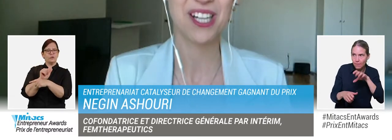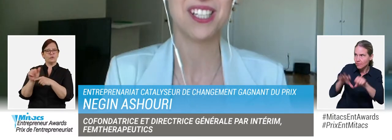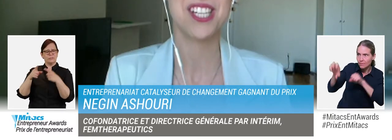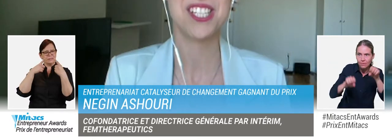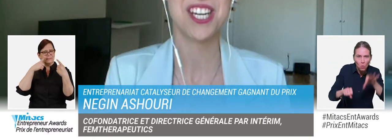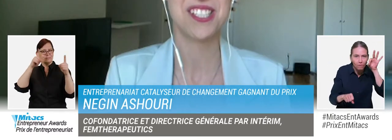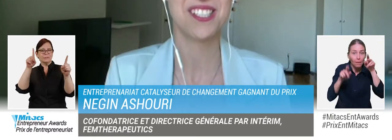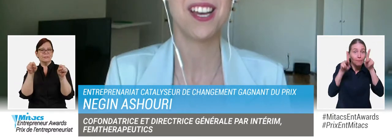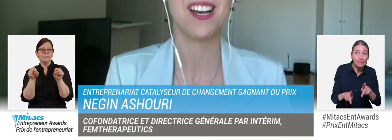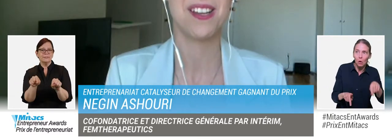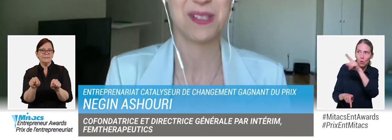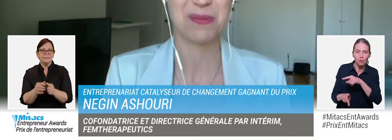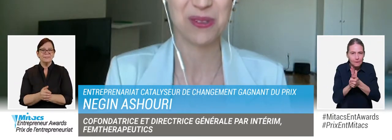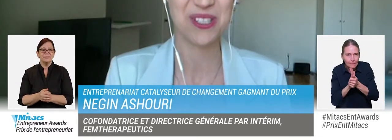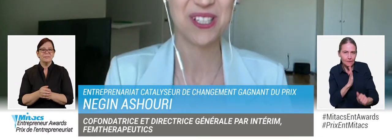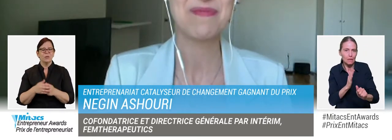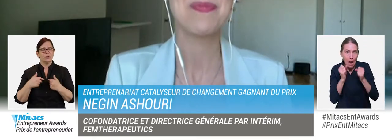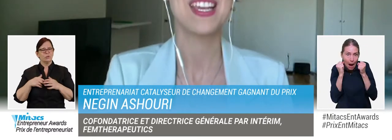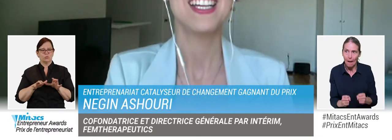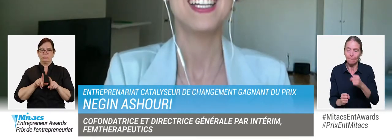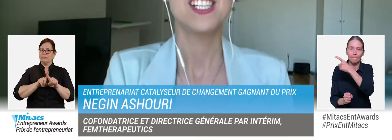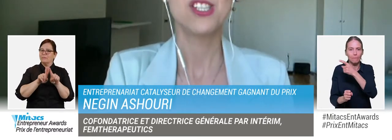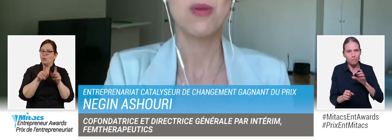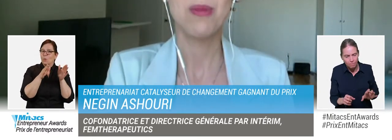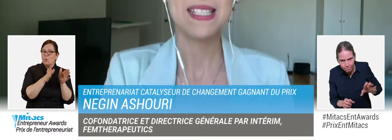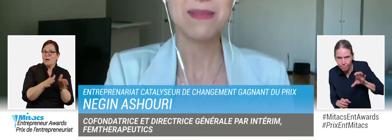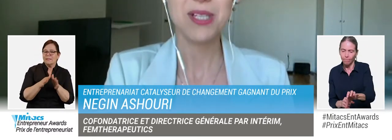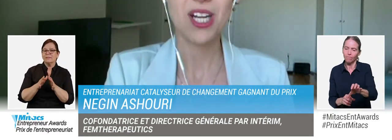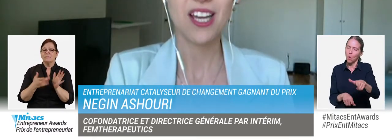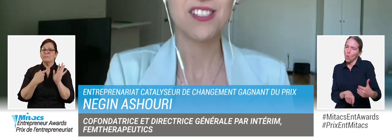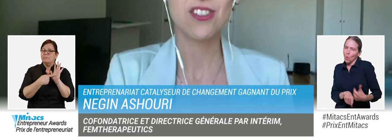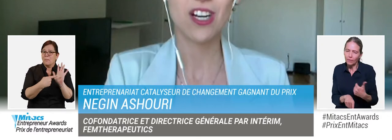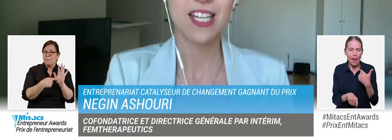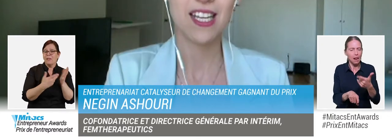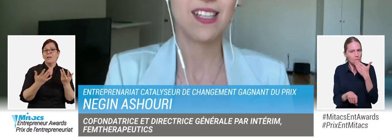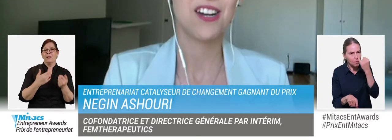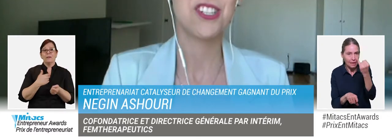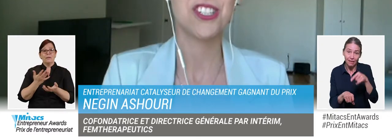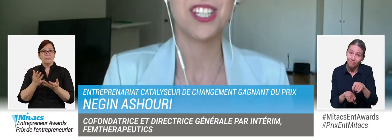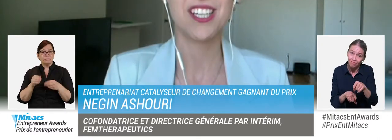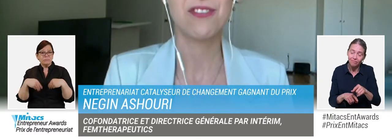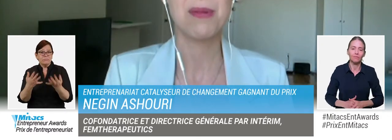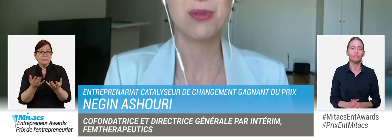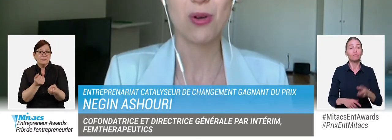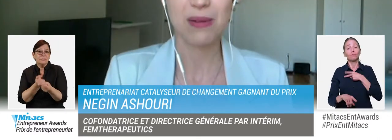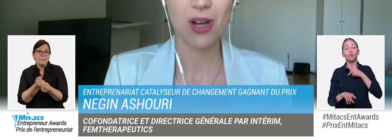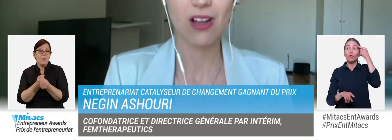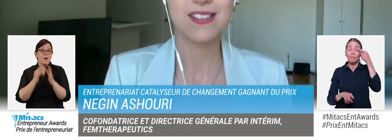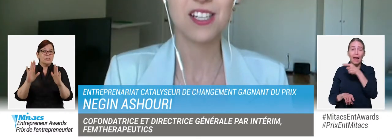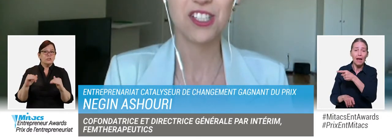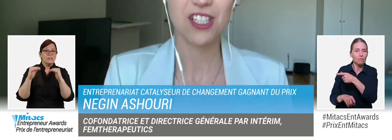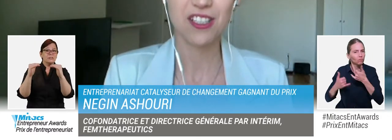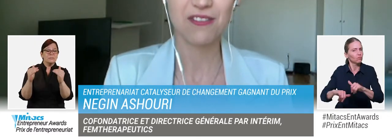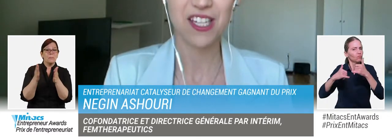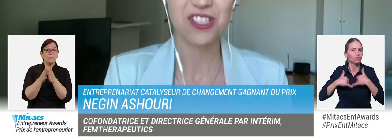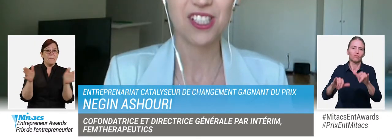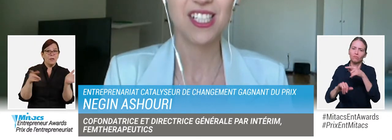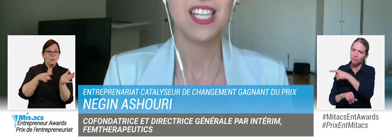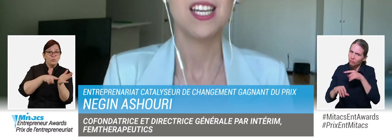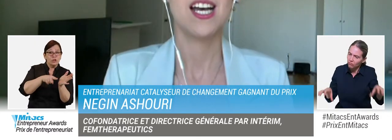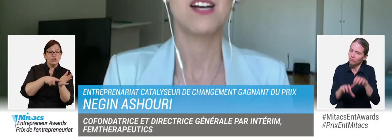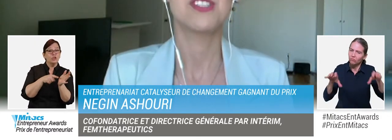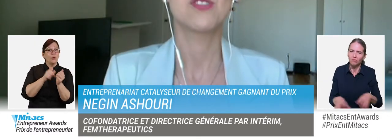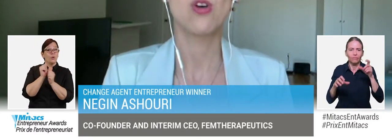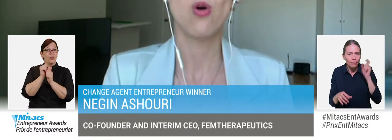Mitacs Award, Change Agent Entrepreneur. So my team and I started our journey from a program called Surgical